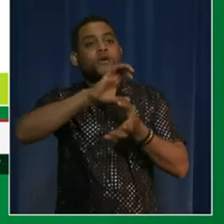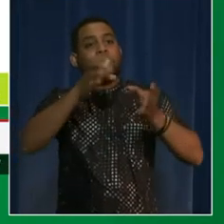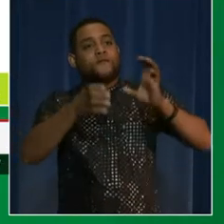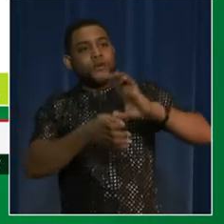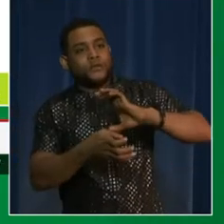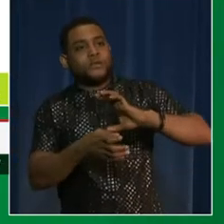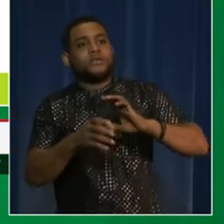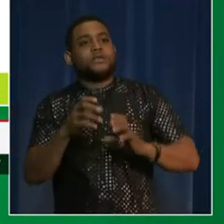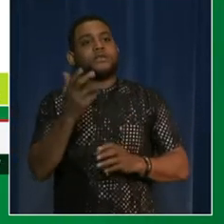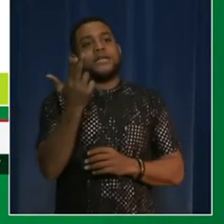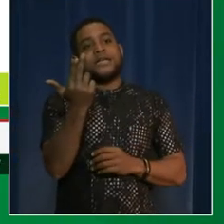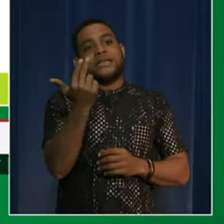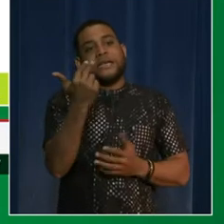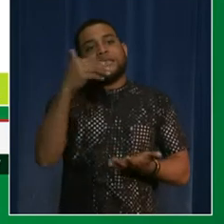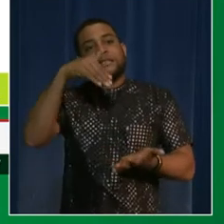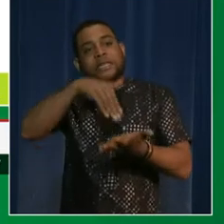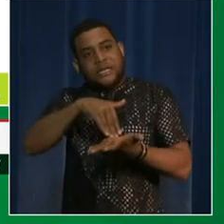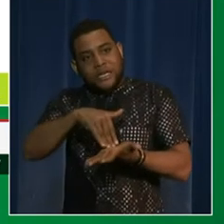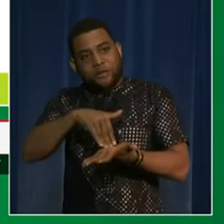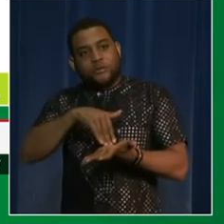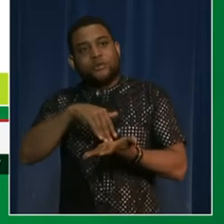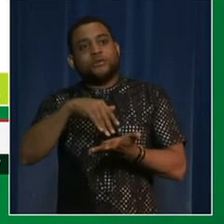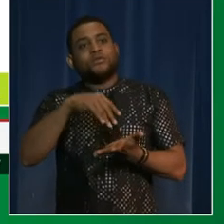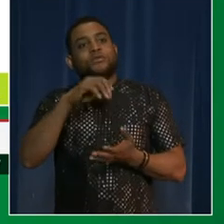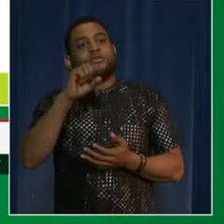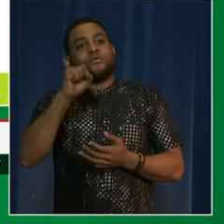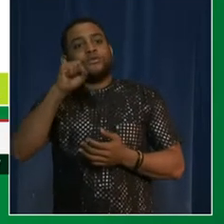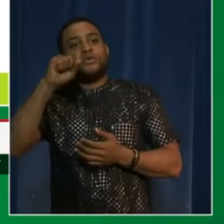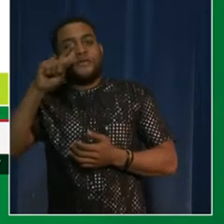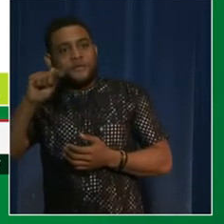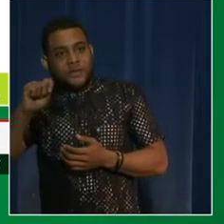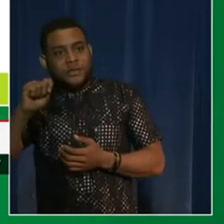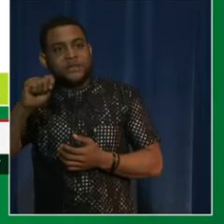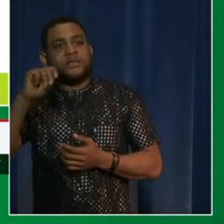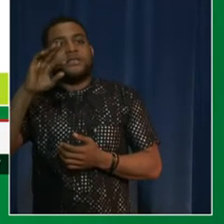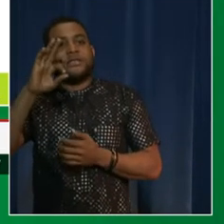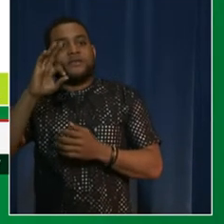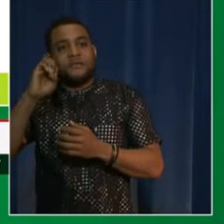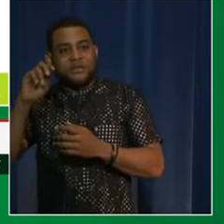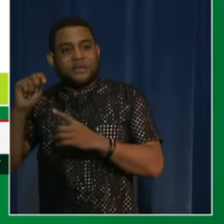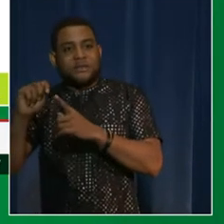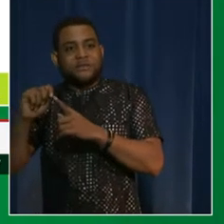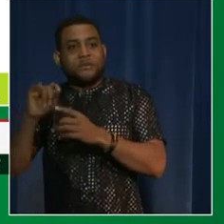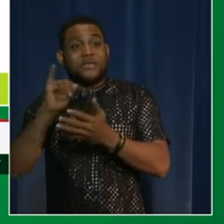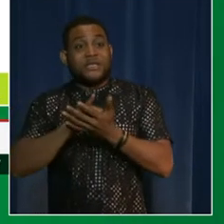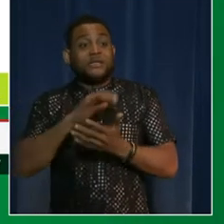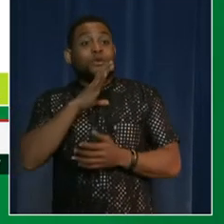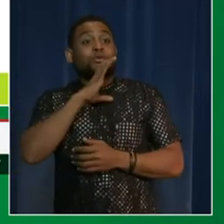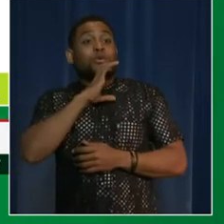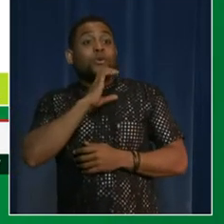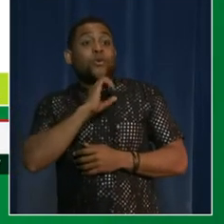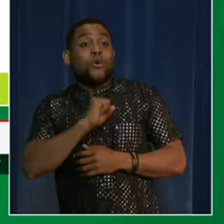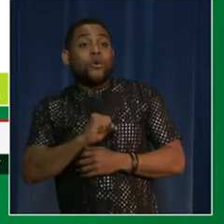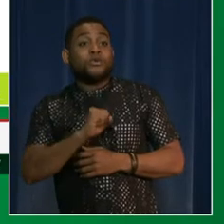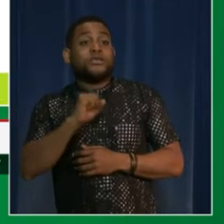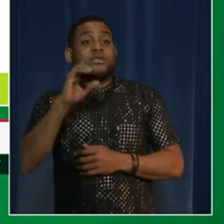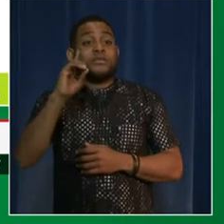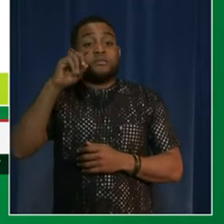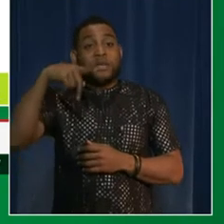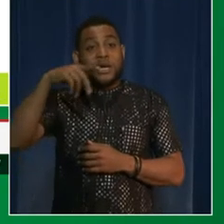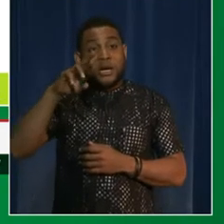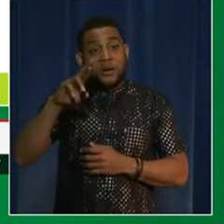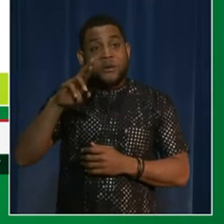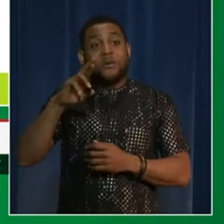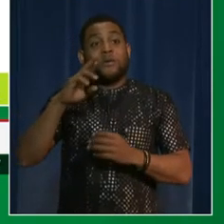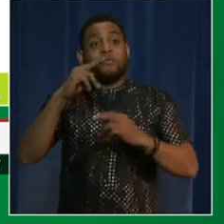square foot historic building, which was the old DPR headquarters located on 3149 16th Street